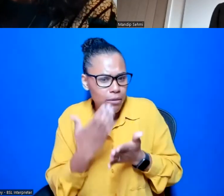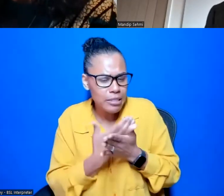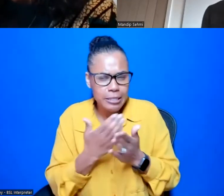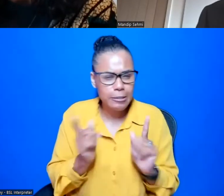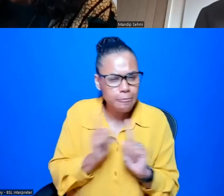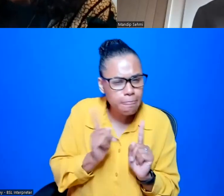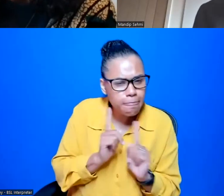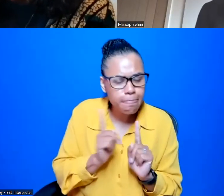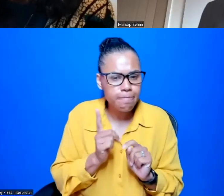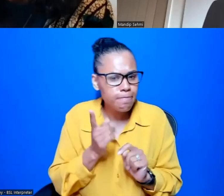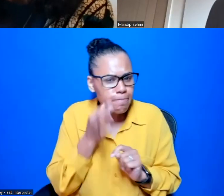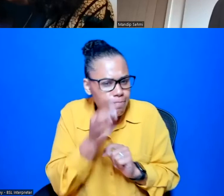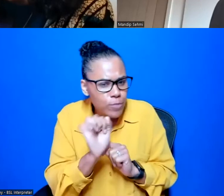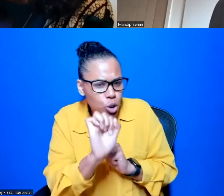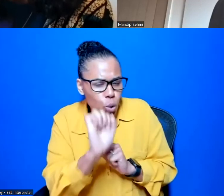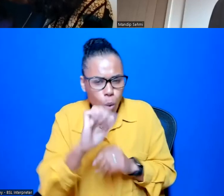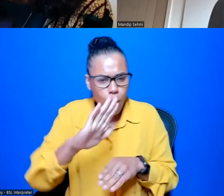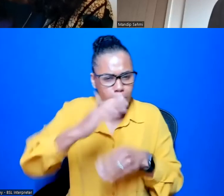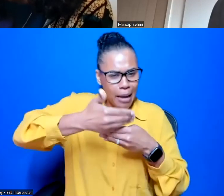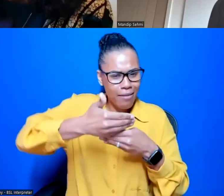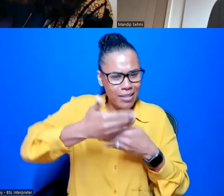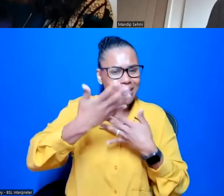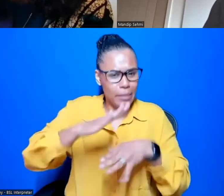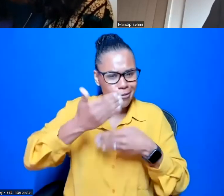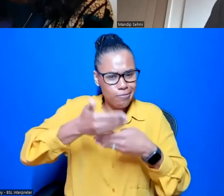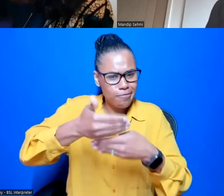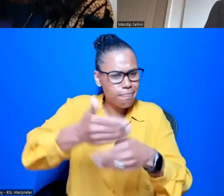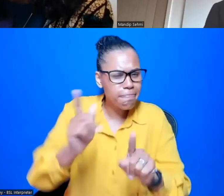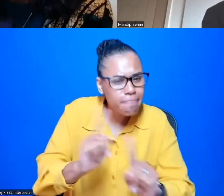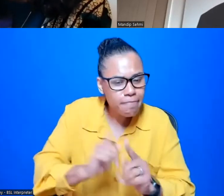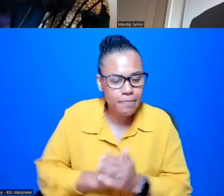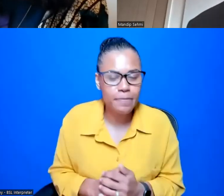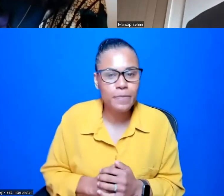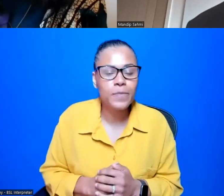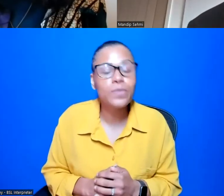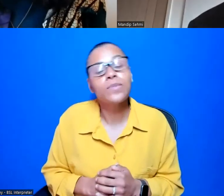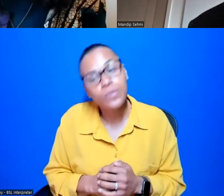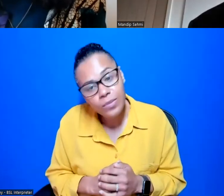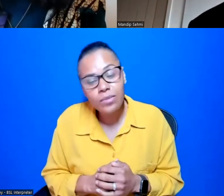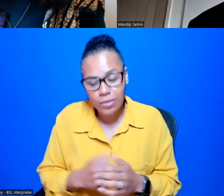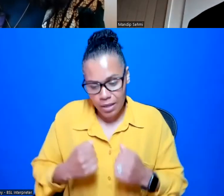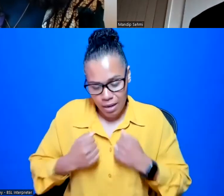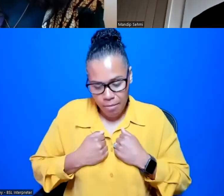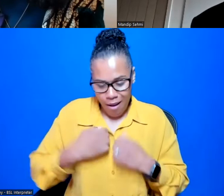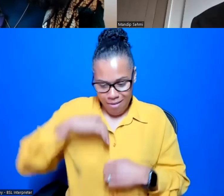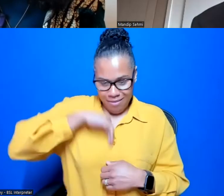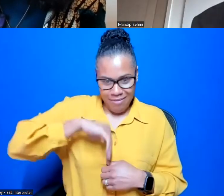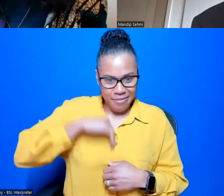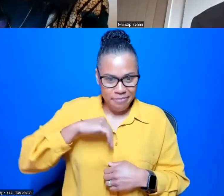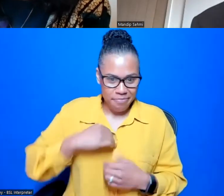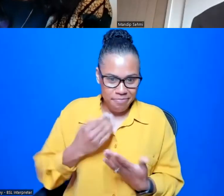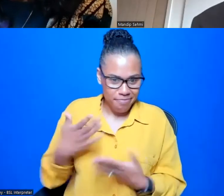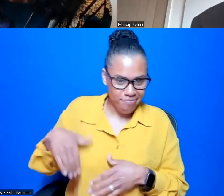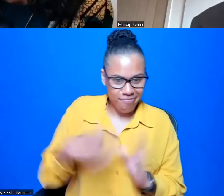those barriers that you've particularly experienced? Yeah, so I guess the athlete in me will tell you I didn't have any barriers. There were